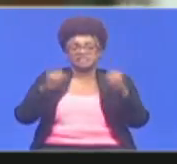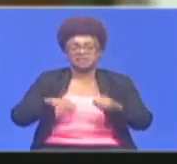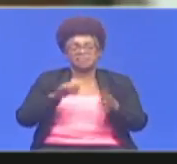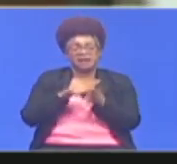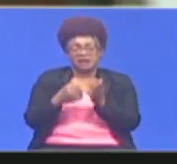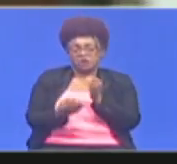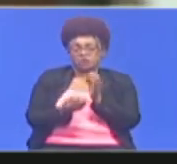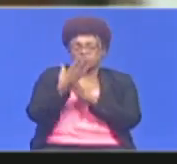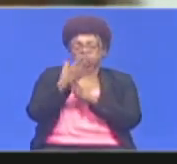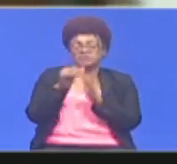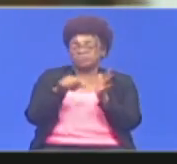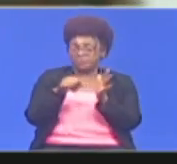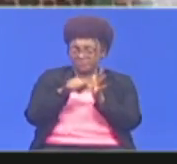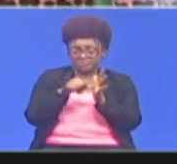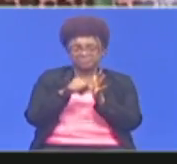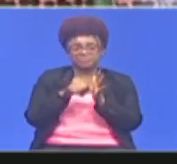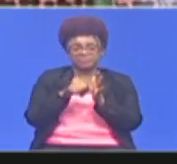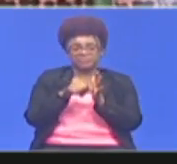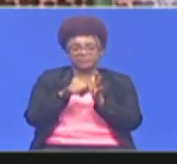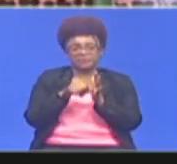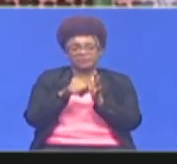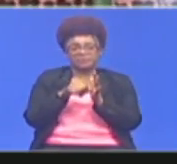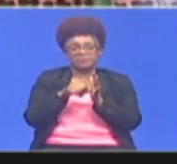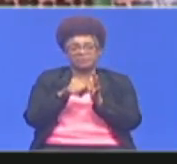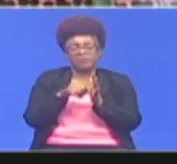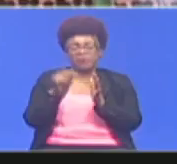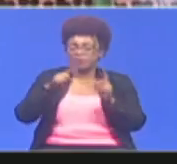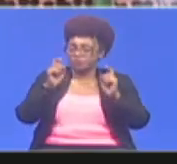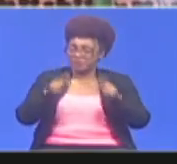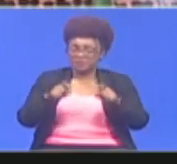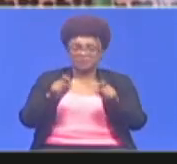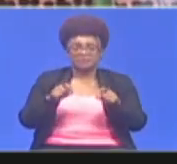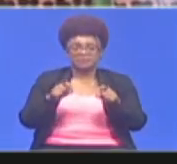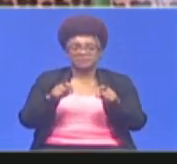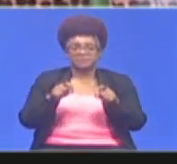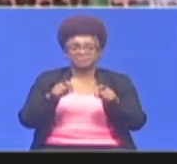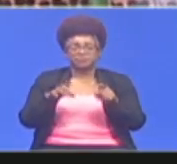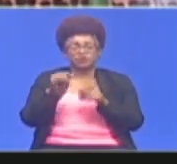delays in criminal trials. One, you're required to plead guilty.